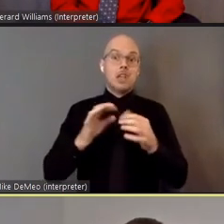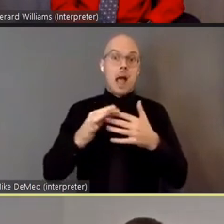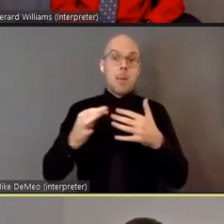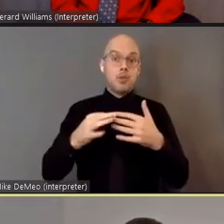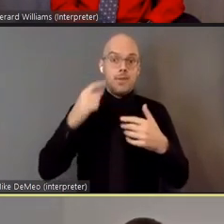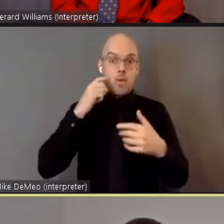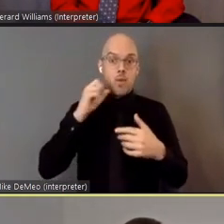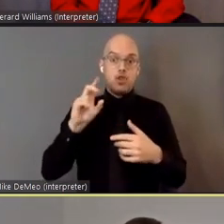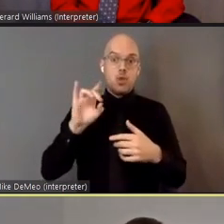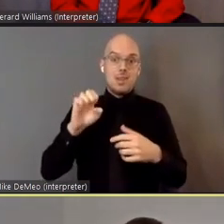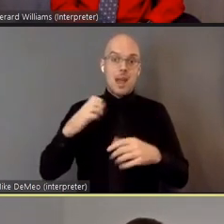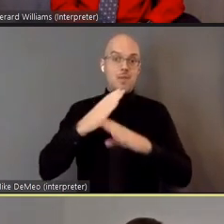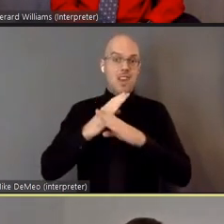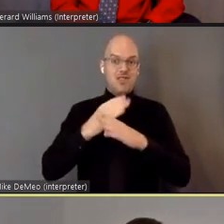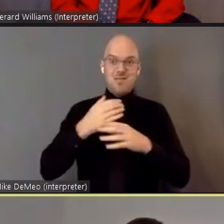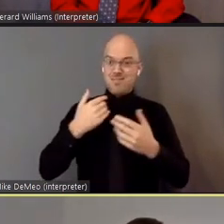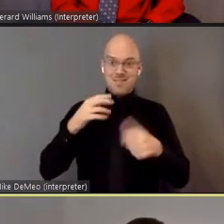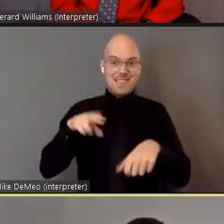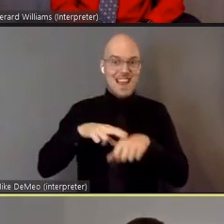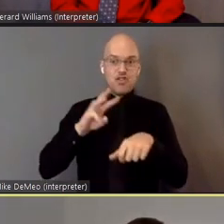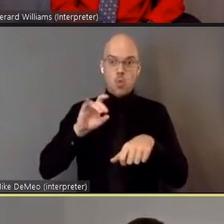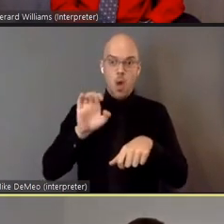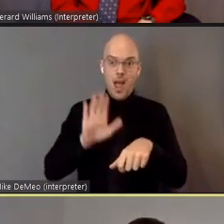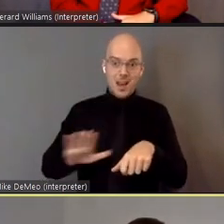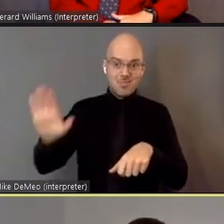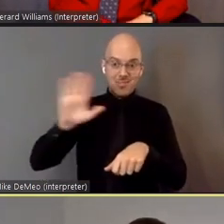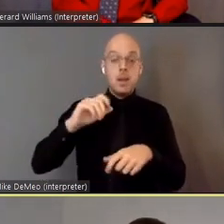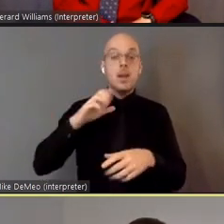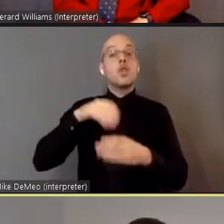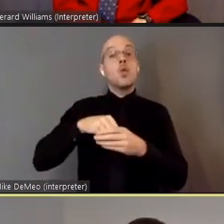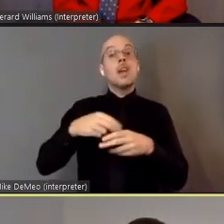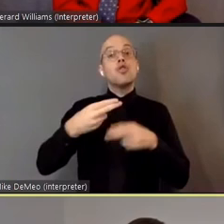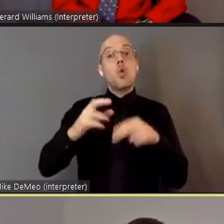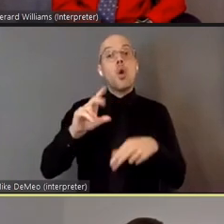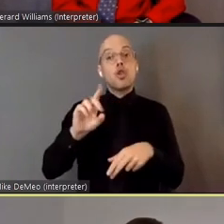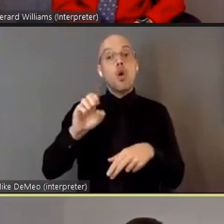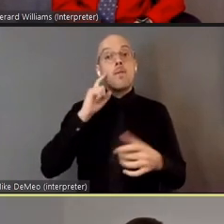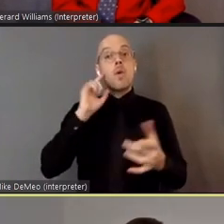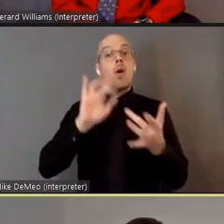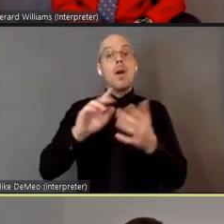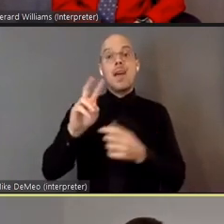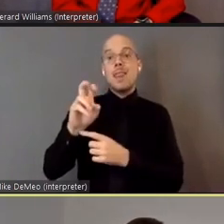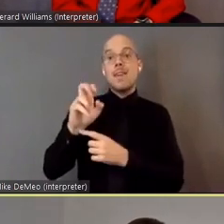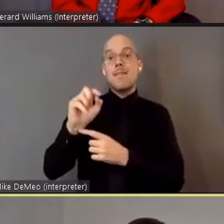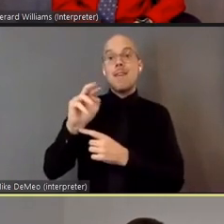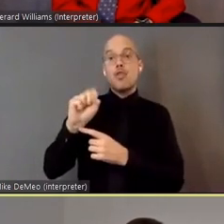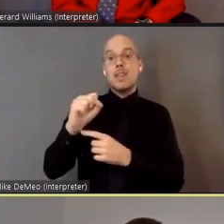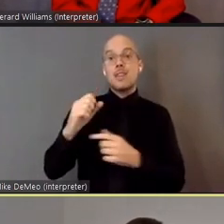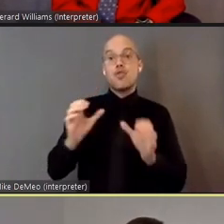available nationwide, including a short code to reach the Veterans Crisis Line, which is